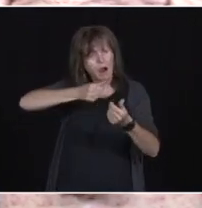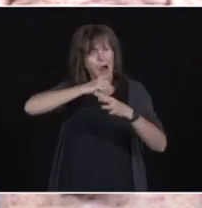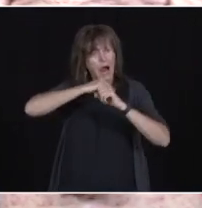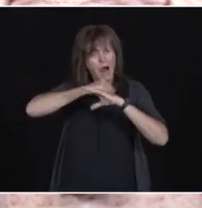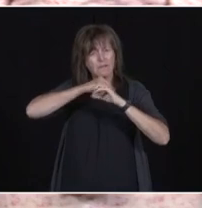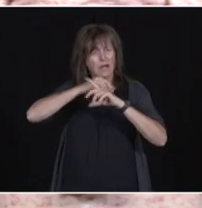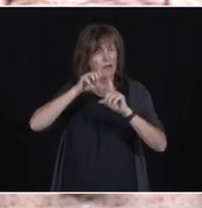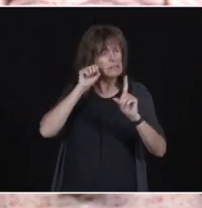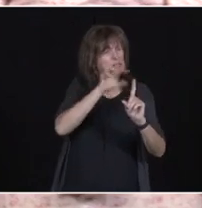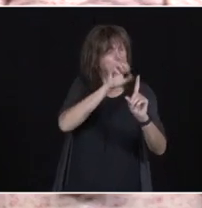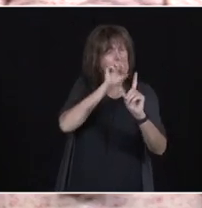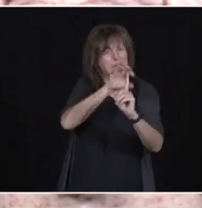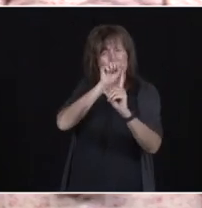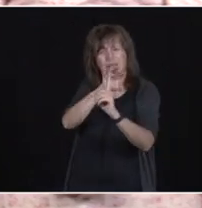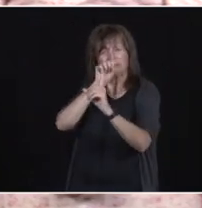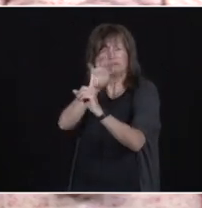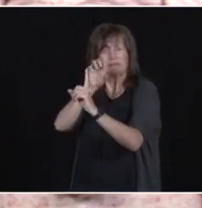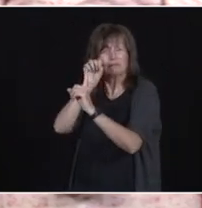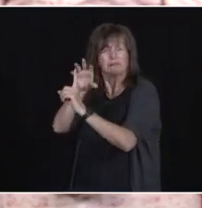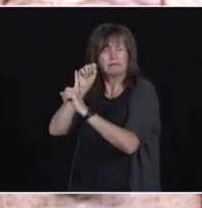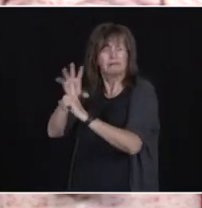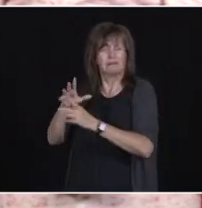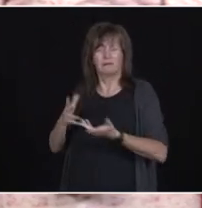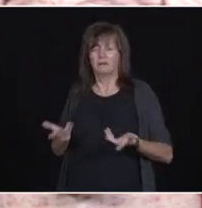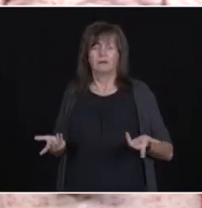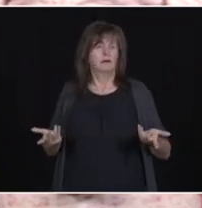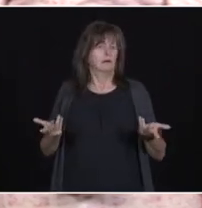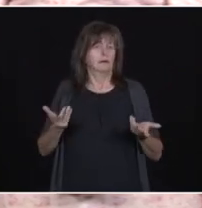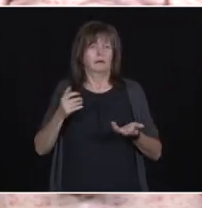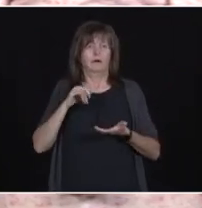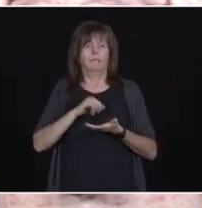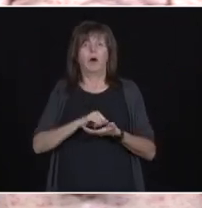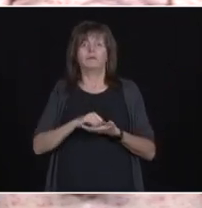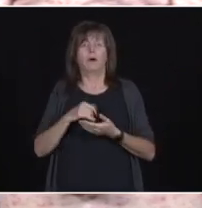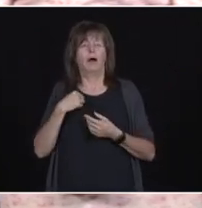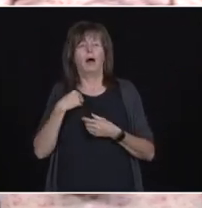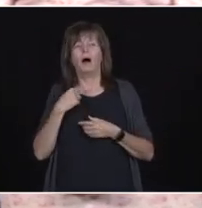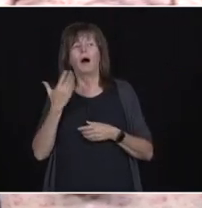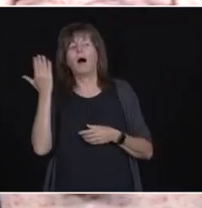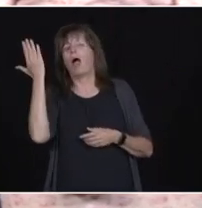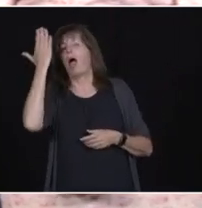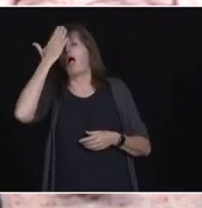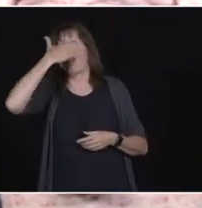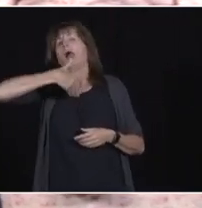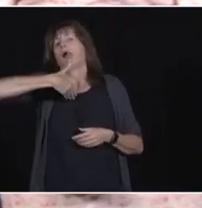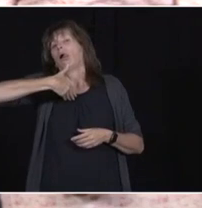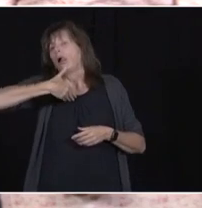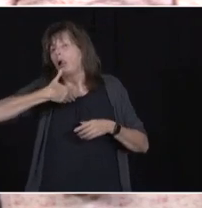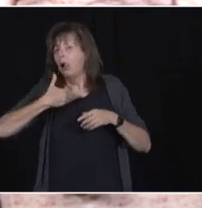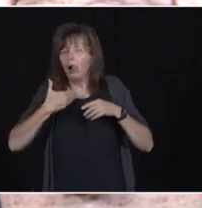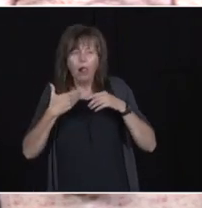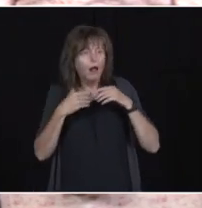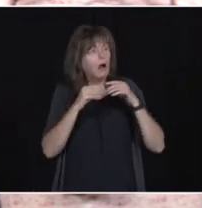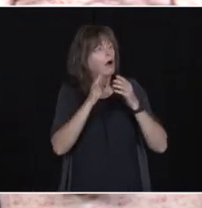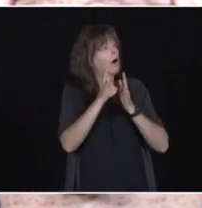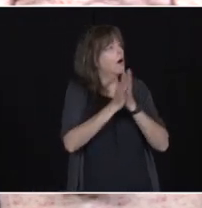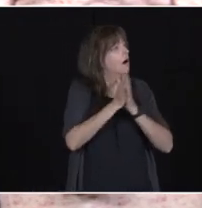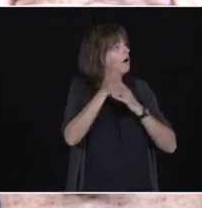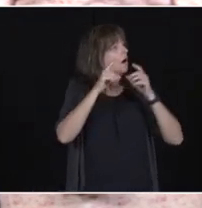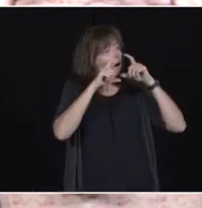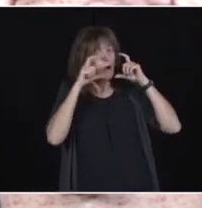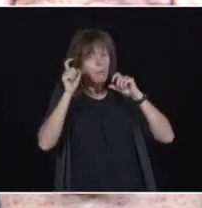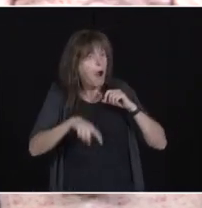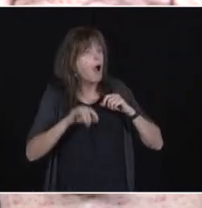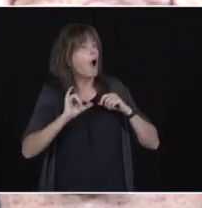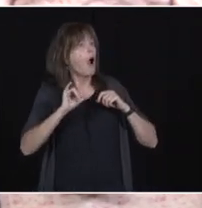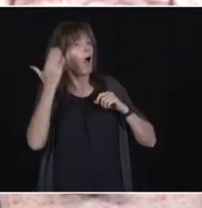turn on a channel without the media, which have done an incredible job, and I thank each and every one of you. They've been, you